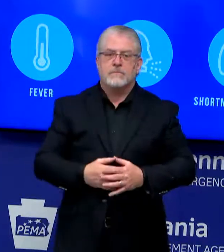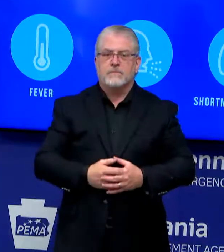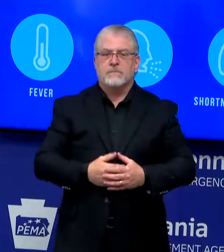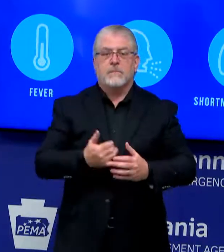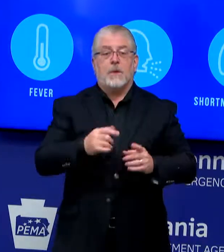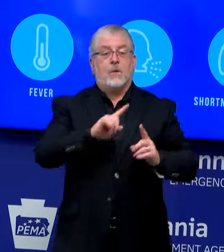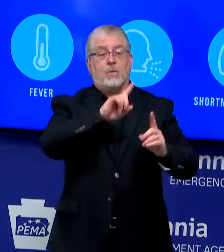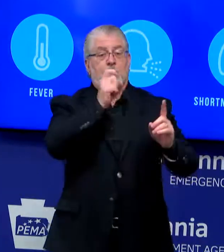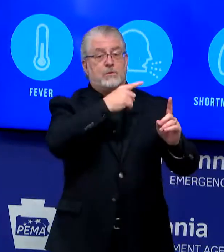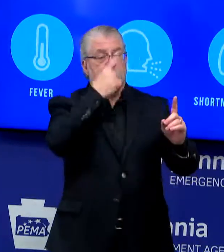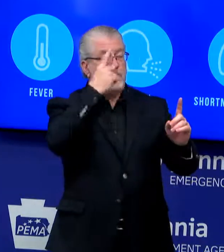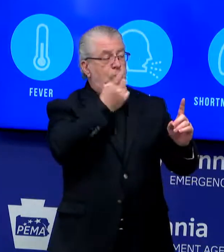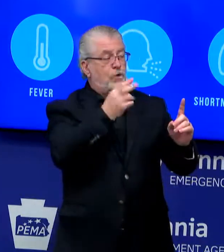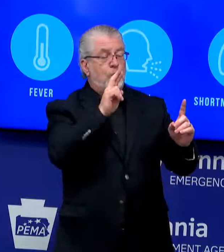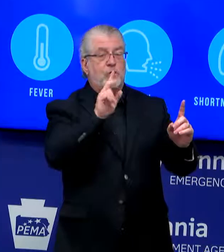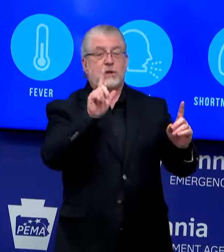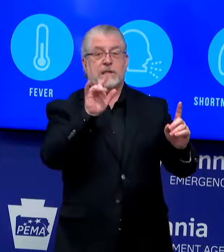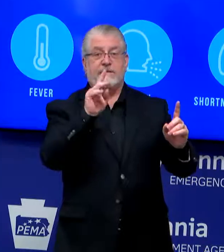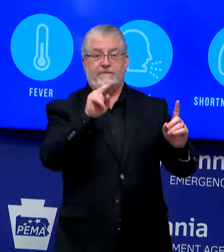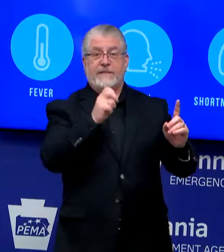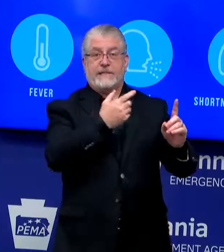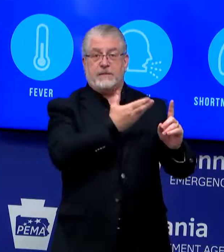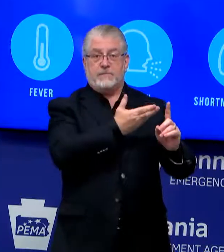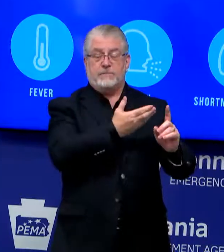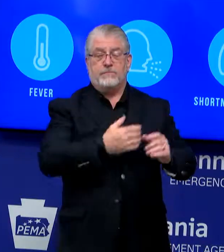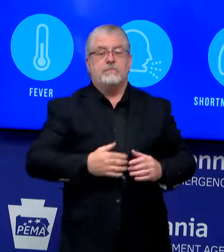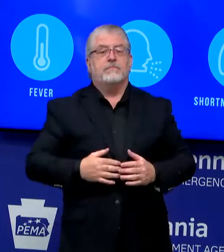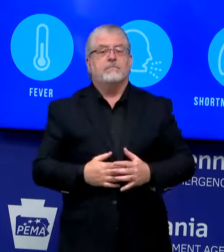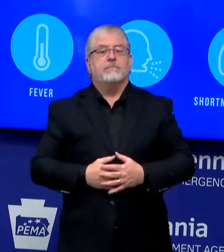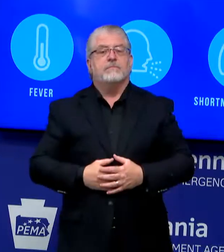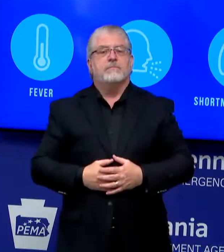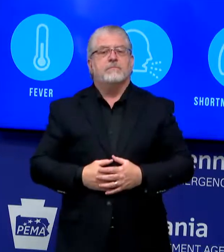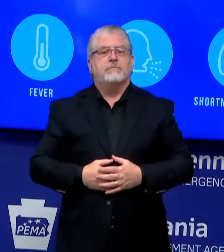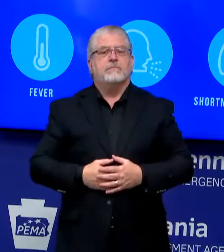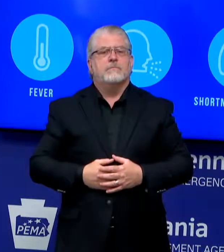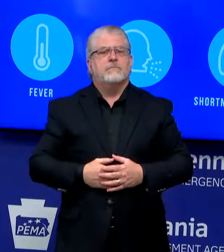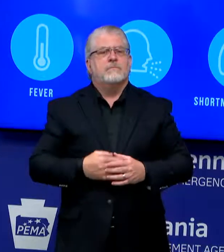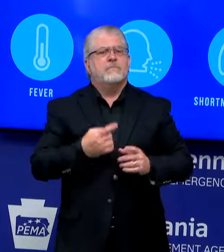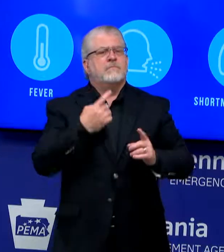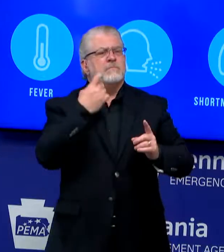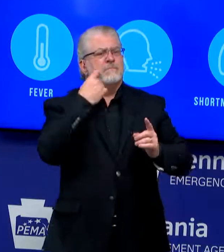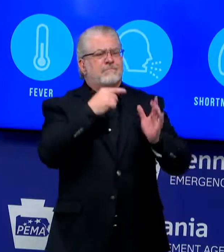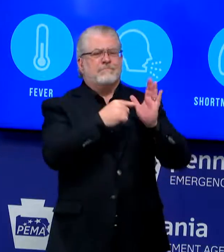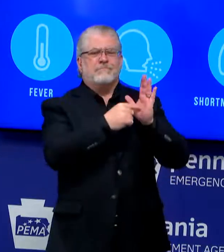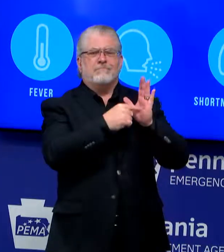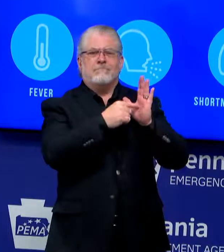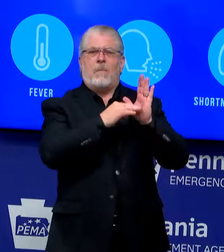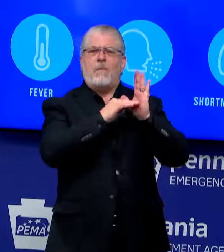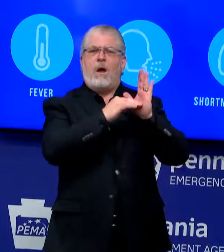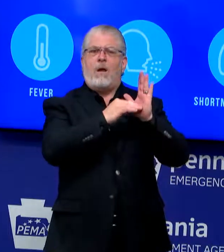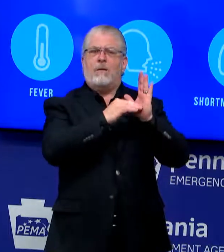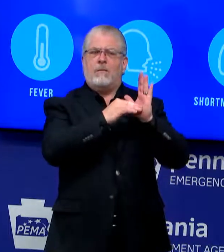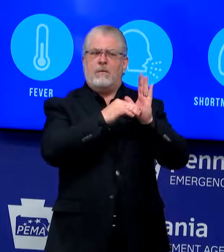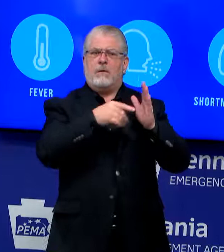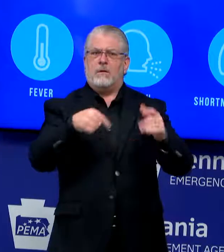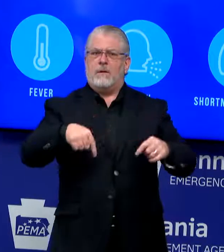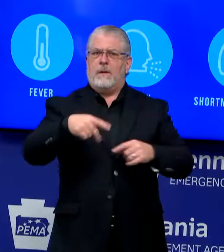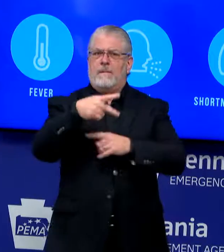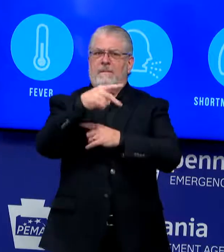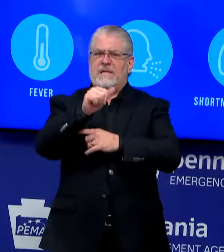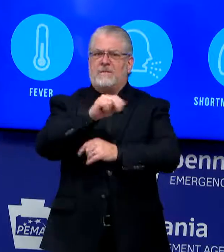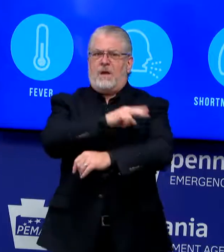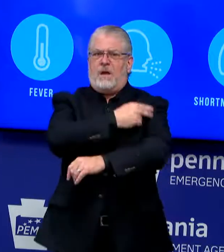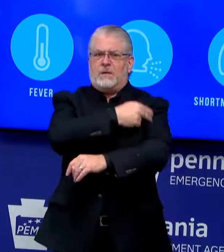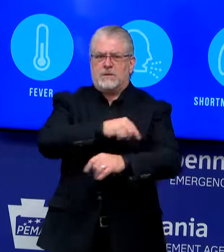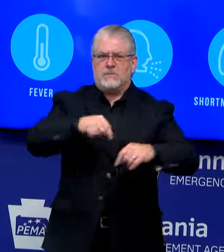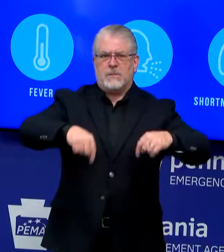27, recent projections suggest that Pennsylvania hospitals, unlike many other states, actually have enough